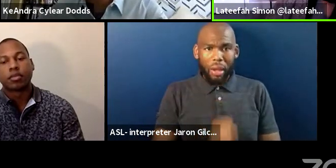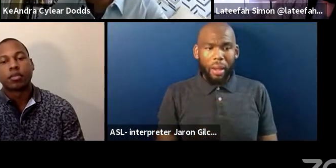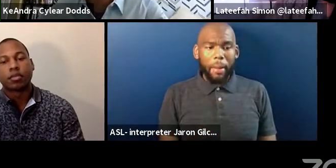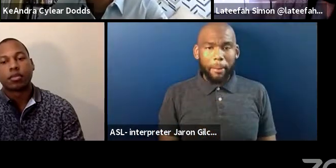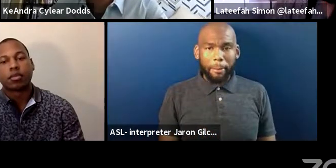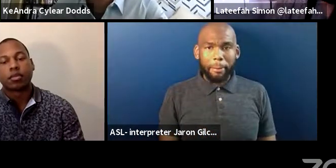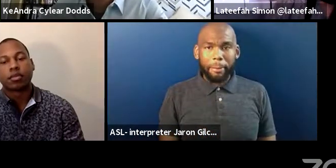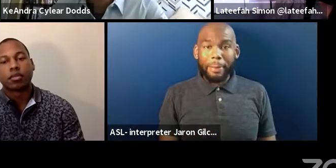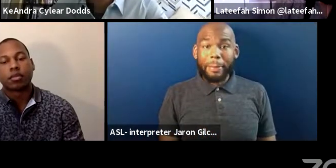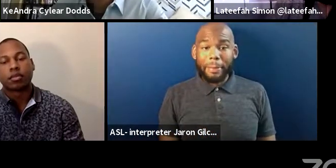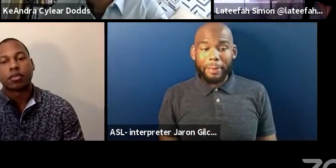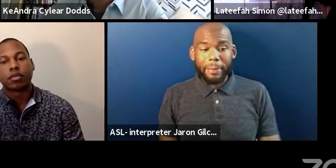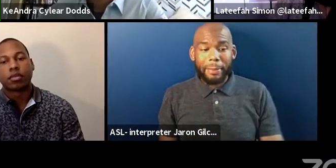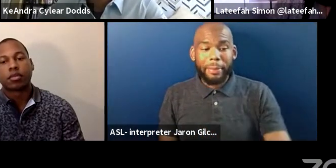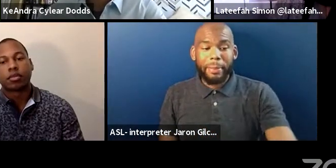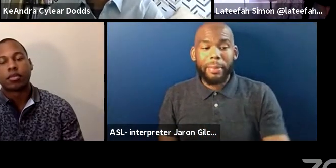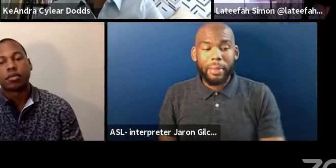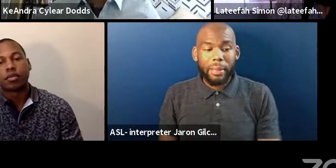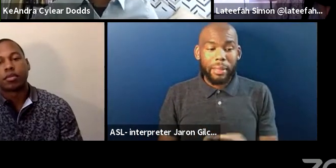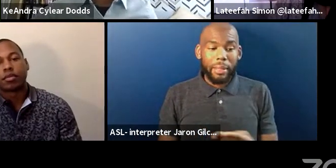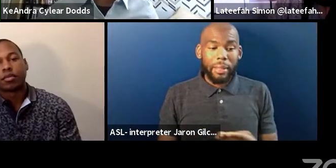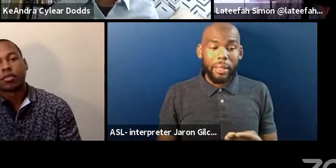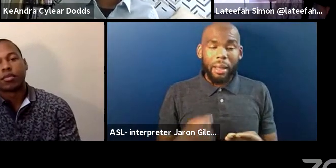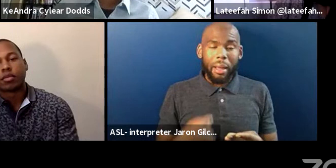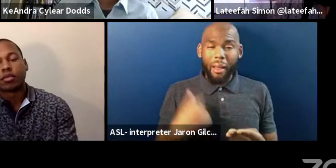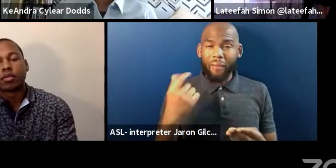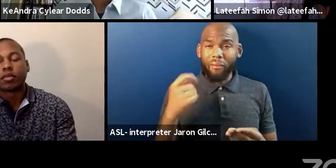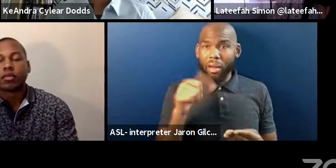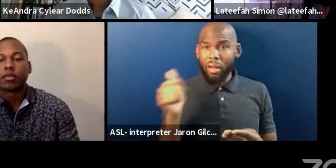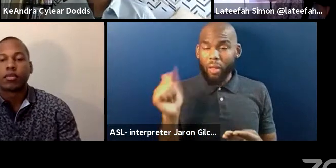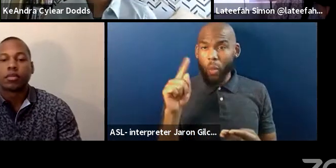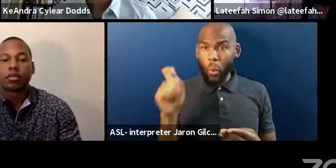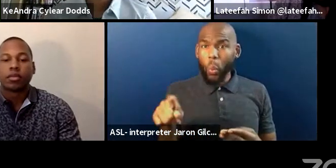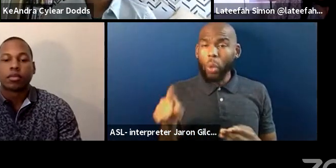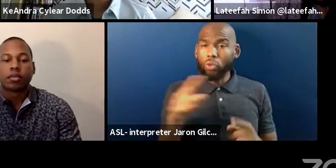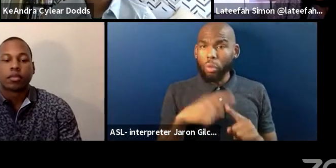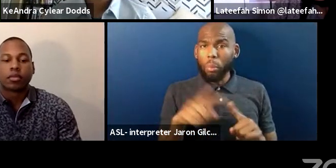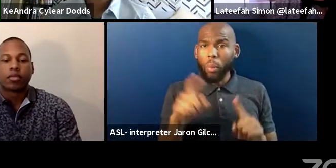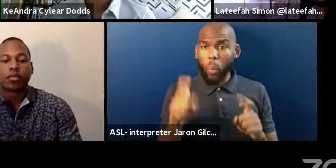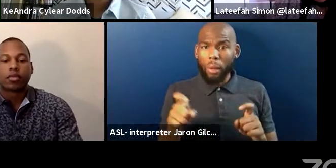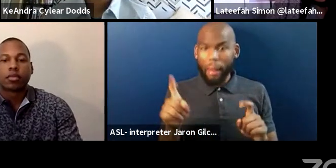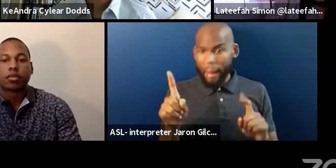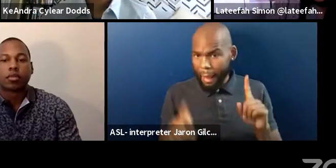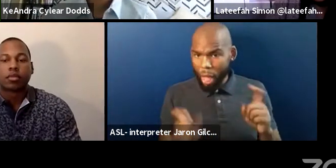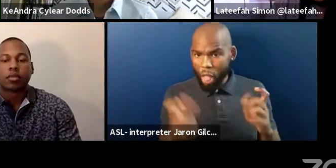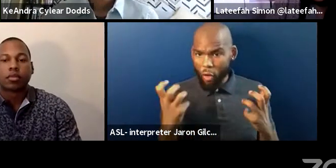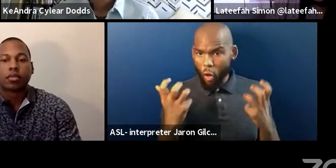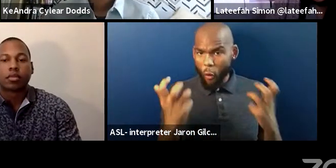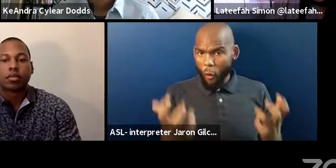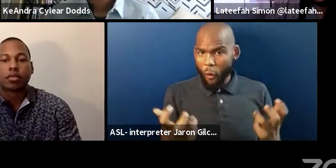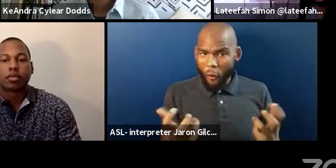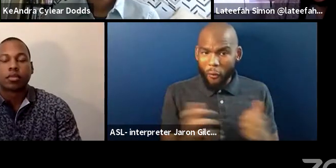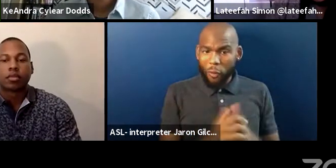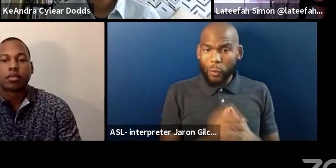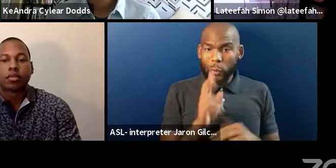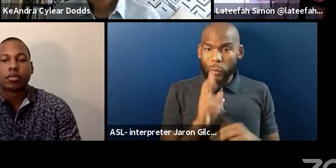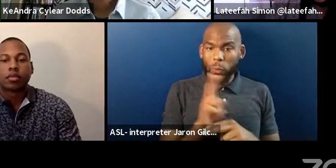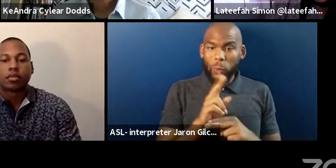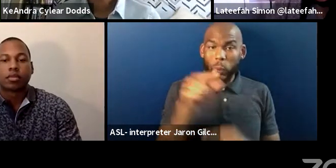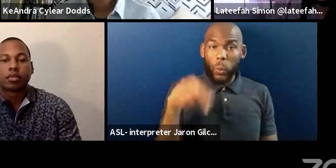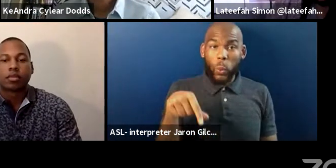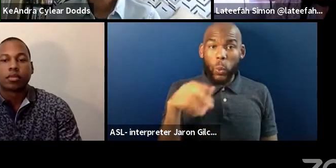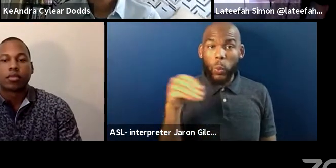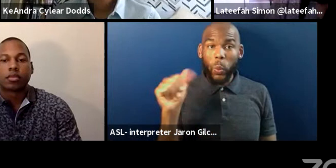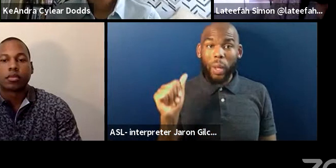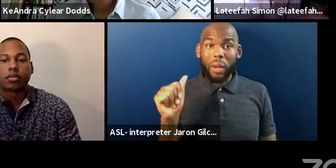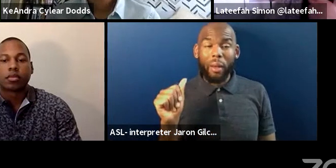So I want to jump off that, but I have a quick question, but then we can move to questions from the audience. So be sure to use the Q&A feature to submit and vote